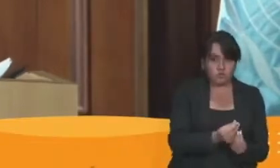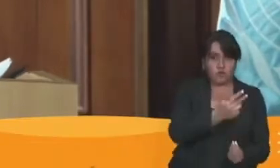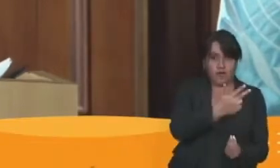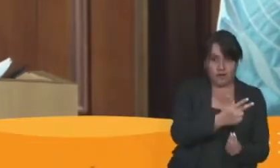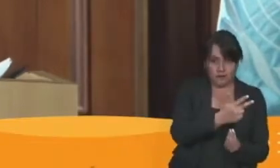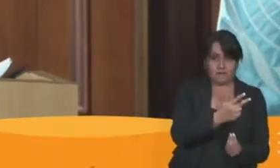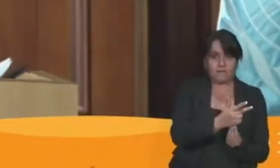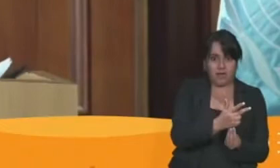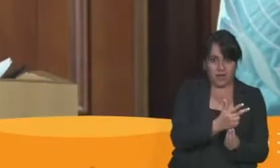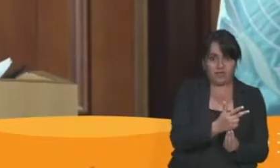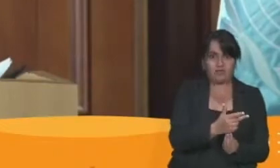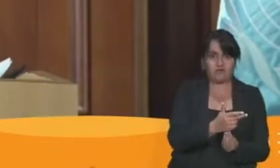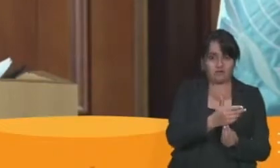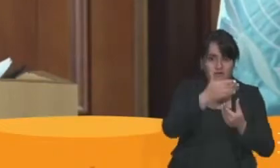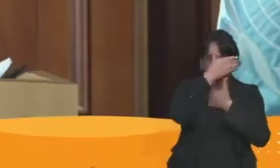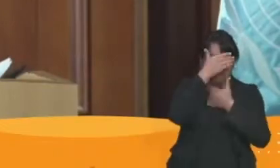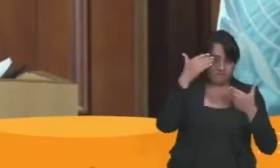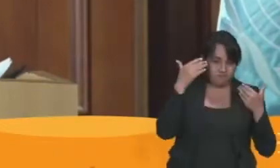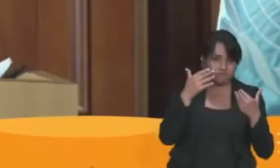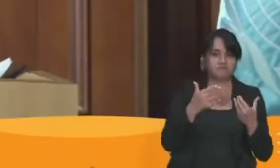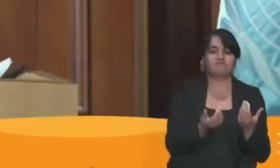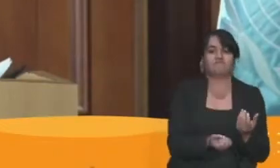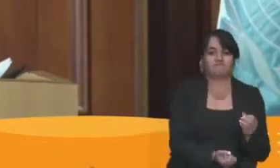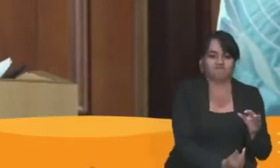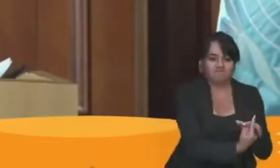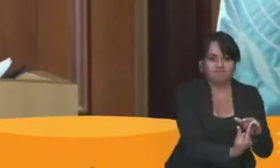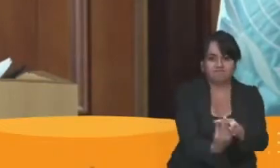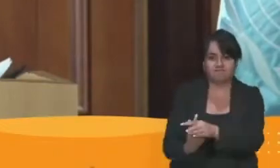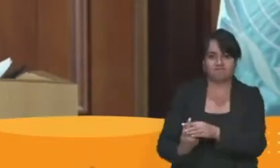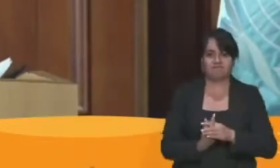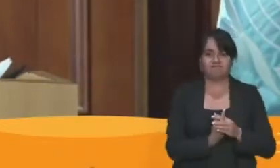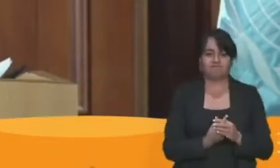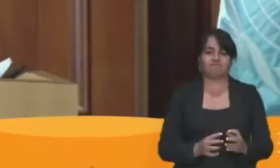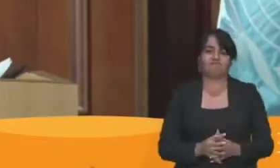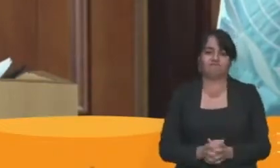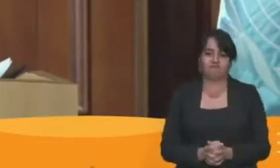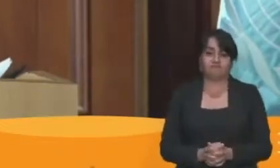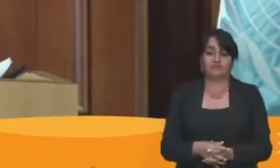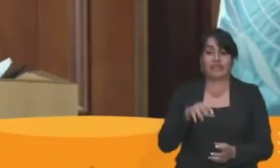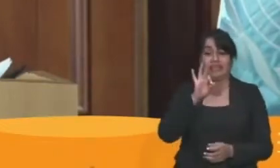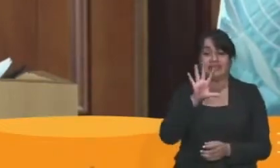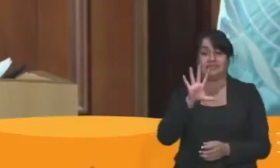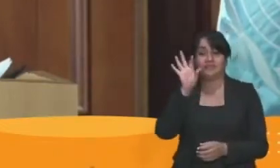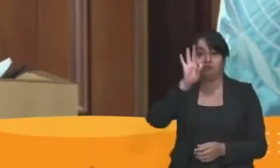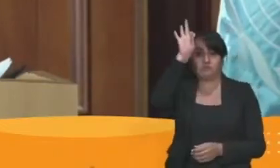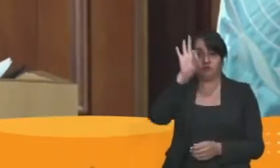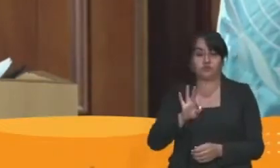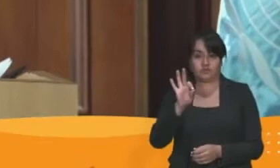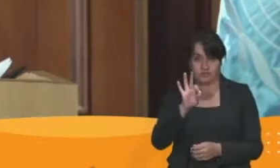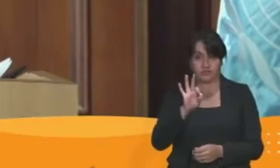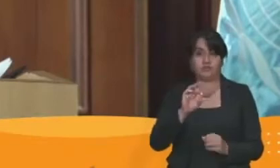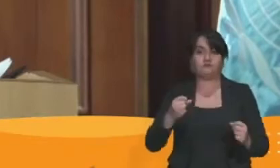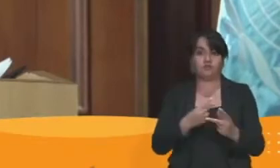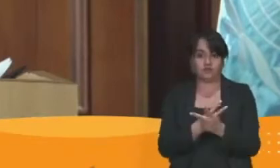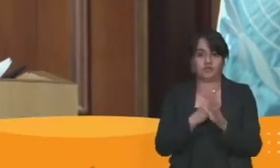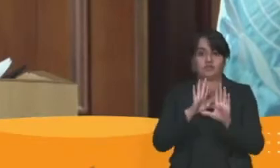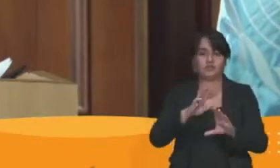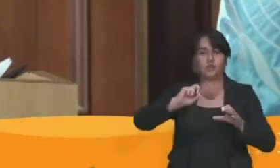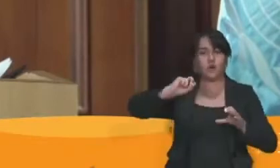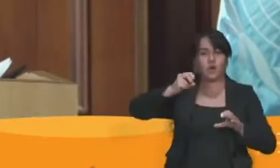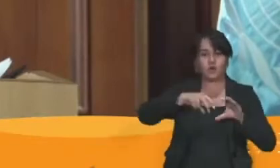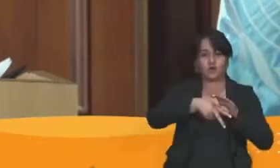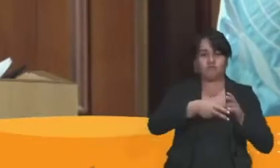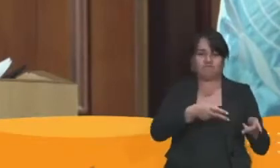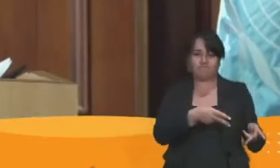illegal armed groups, and it is very concerning to notice that 35% of the exploitation of gold evidence